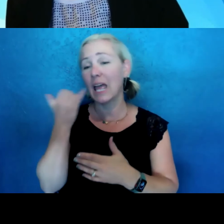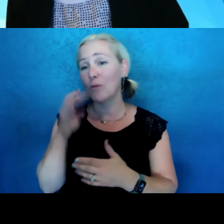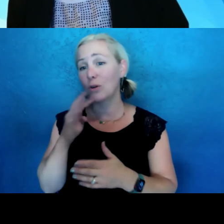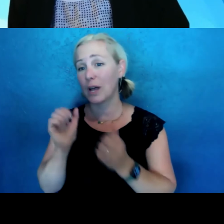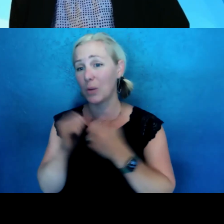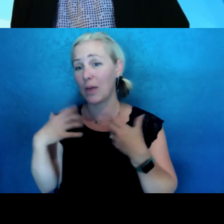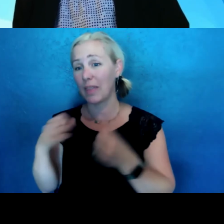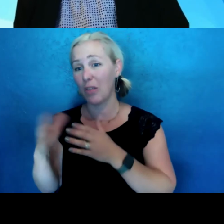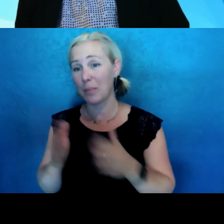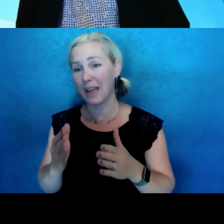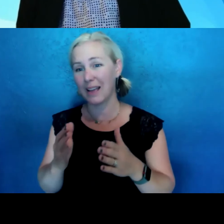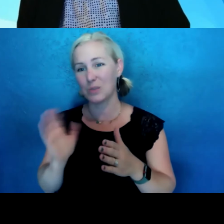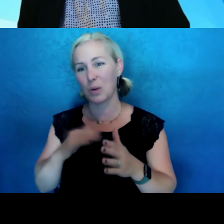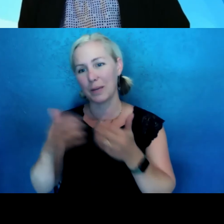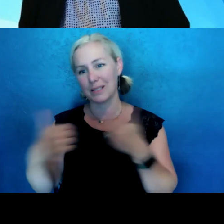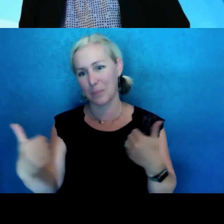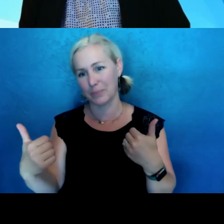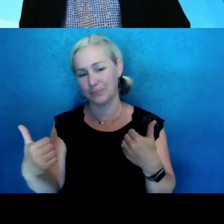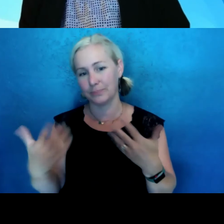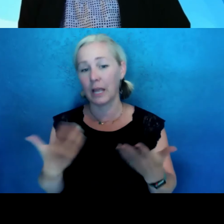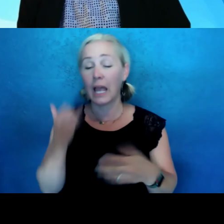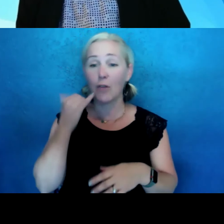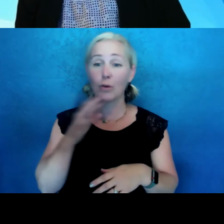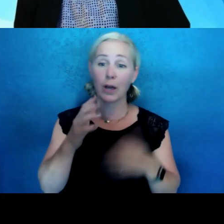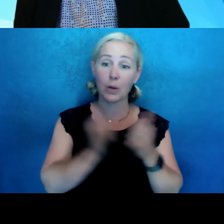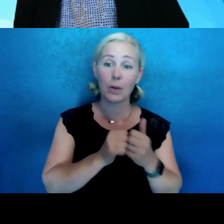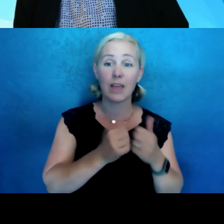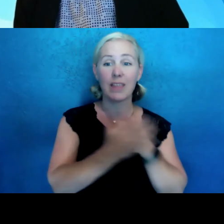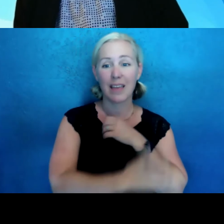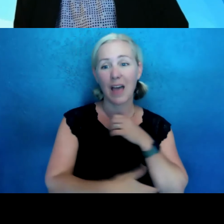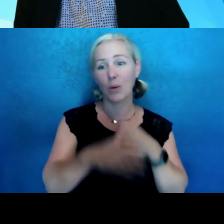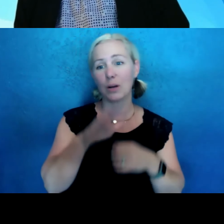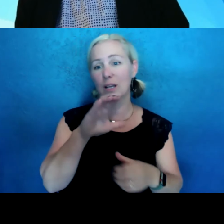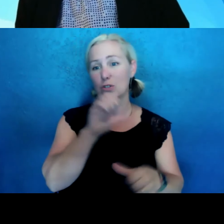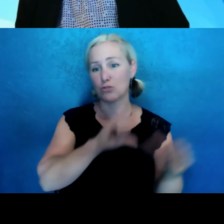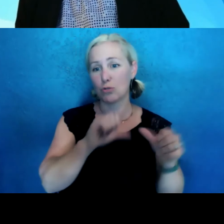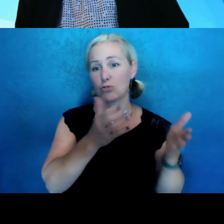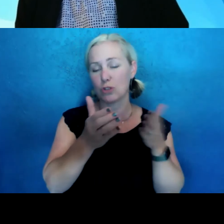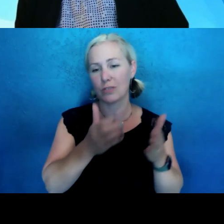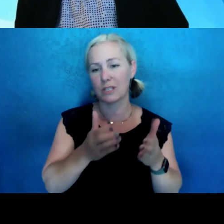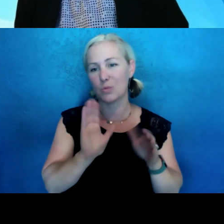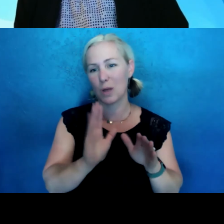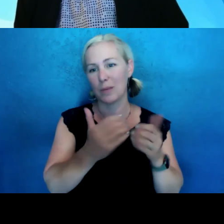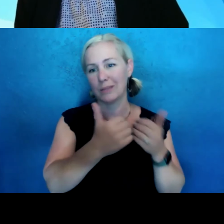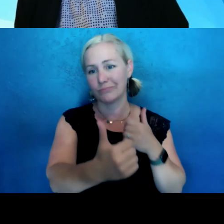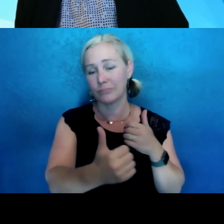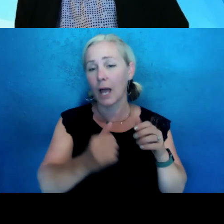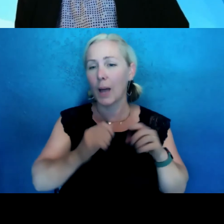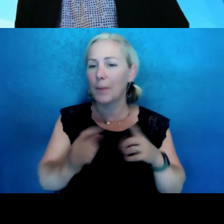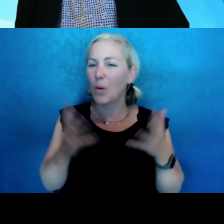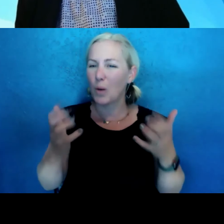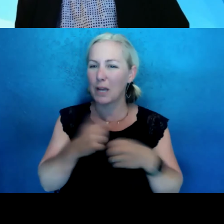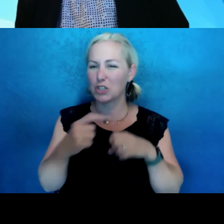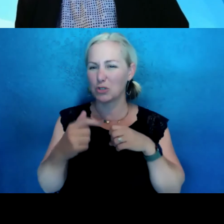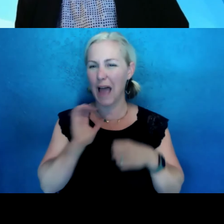in a different one. If we're talking to county social services, they will be in a different one. And that's okay, but we need to make sure that our systems talk to each other. So